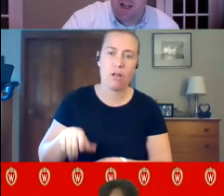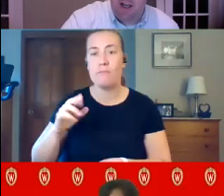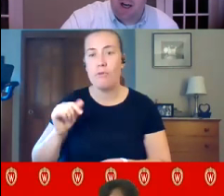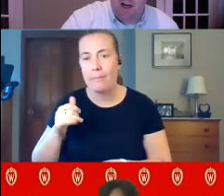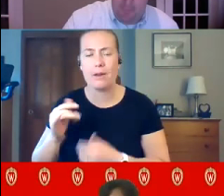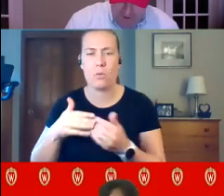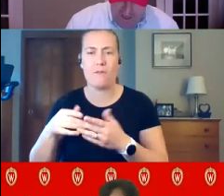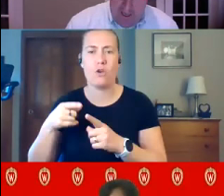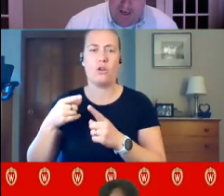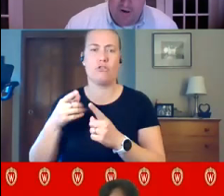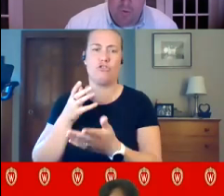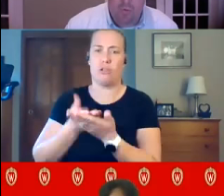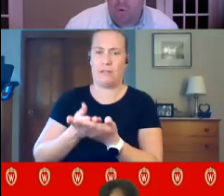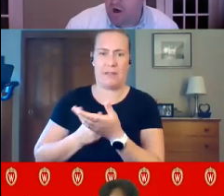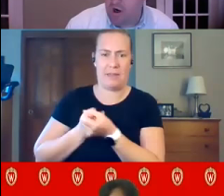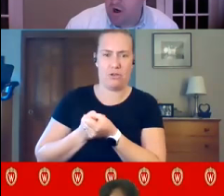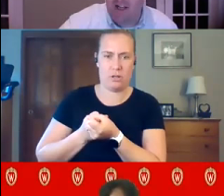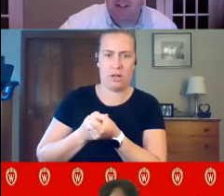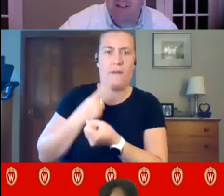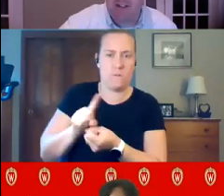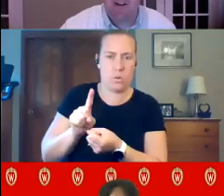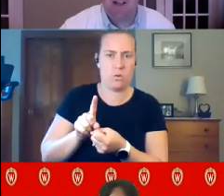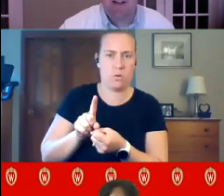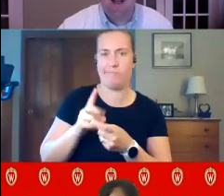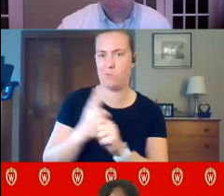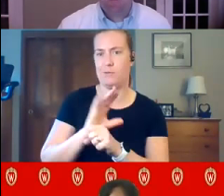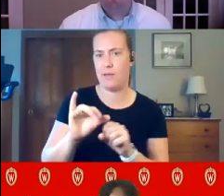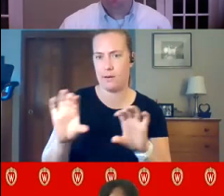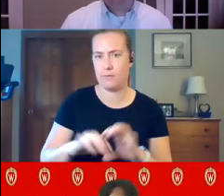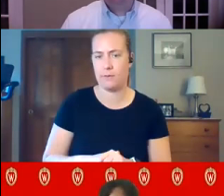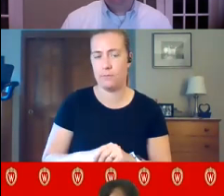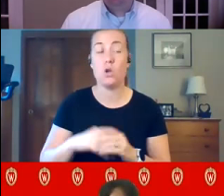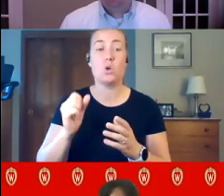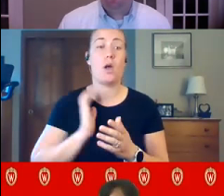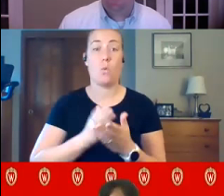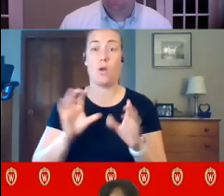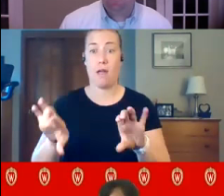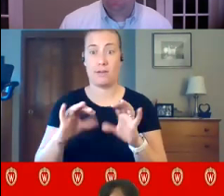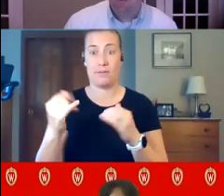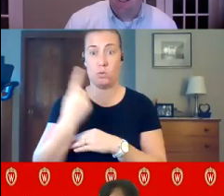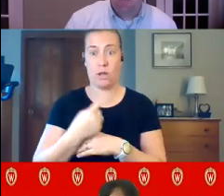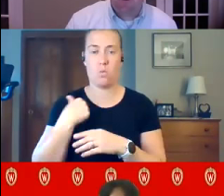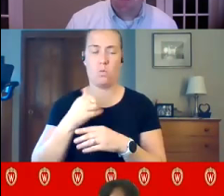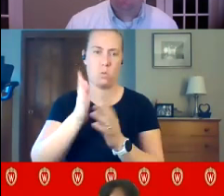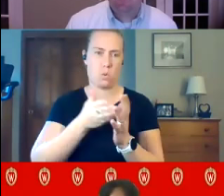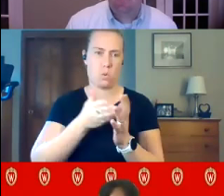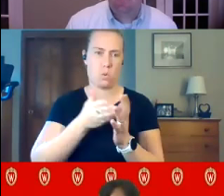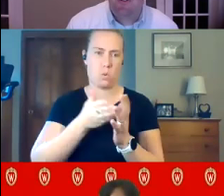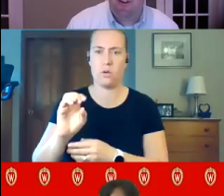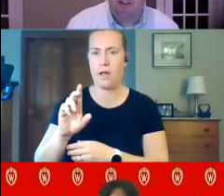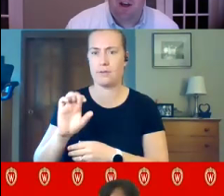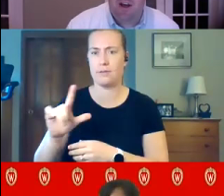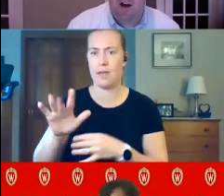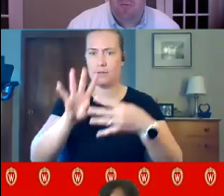strategies? And we're going to have a chance in our activity today to kind of go through an Excel sheet and specify some of